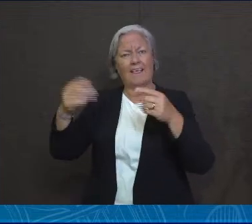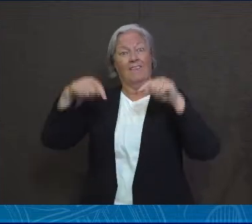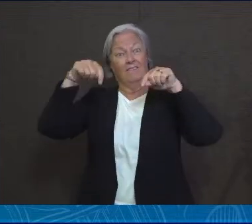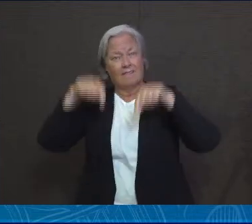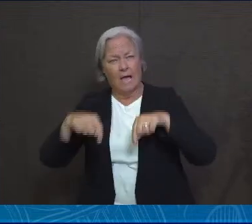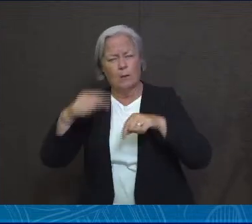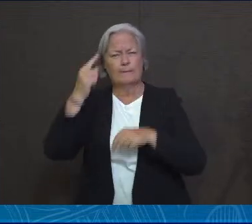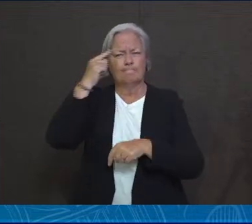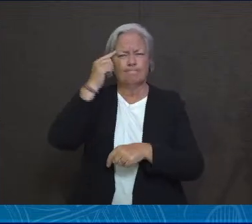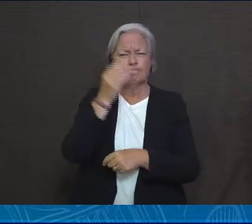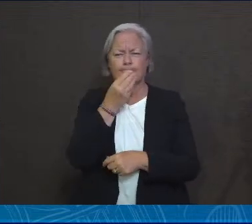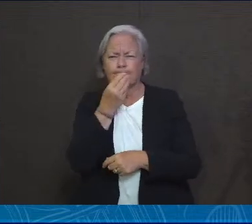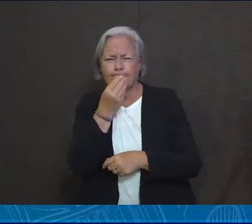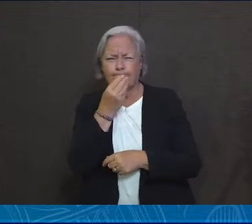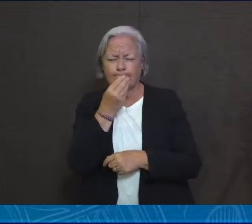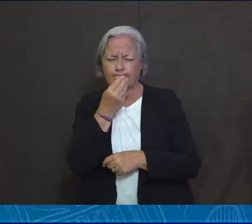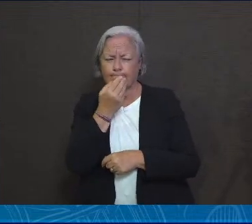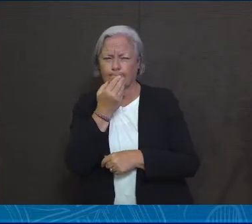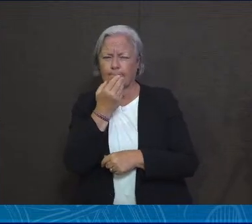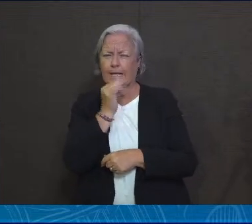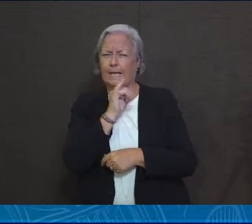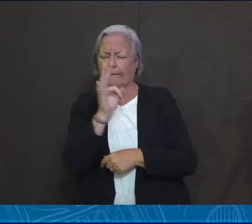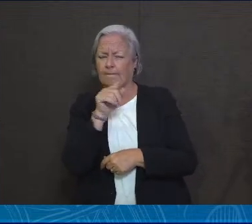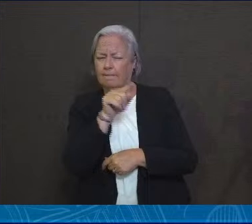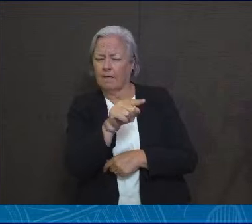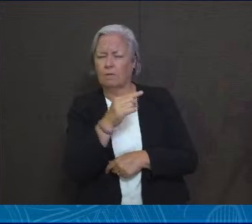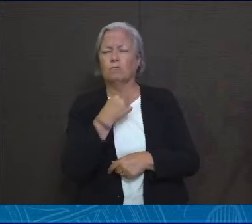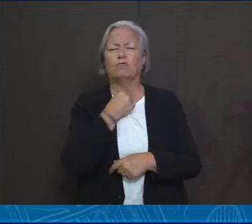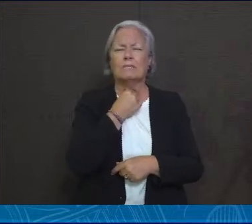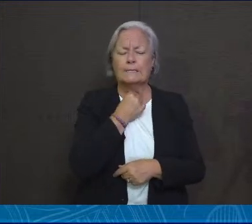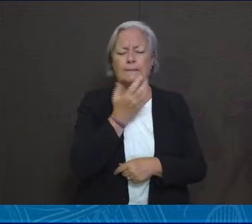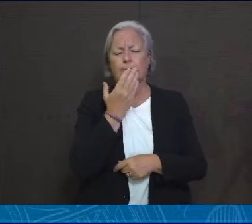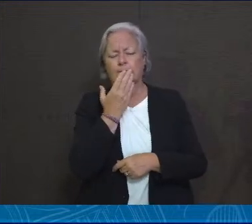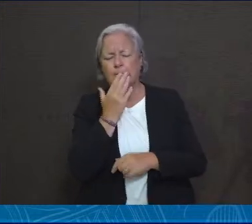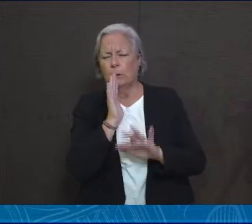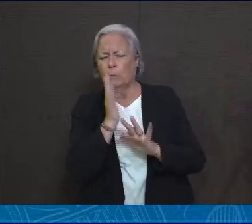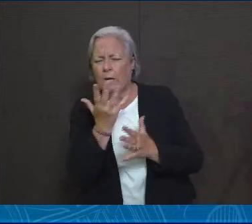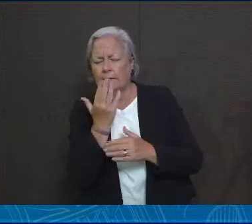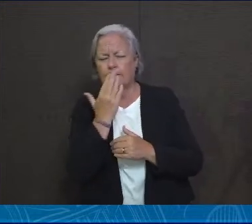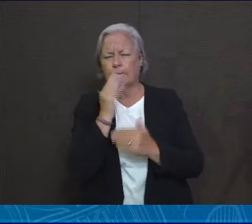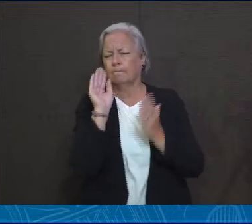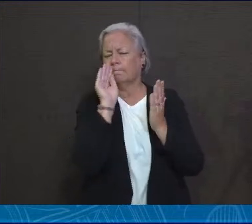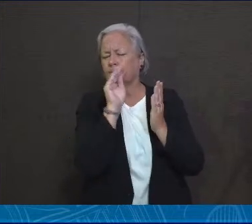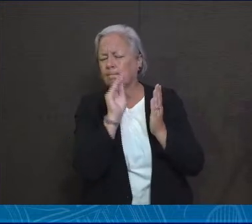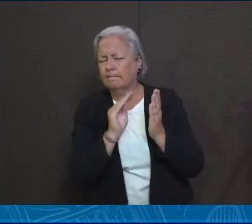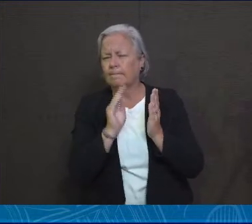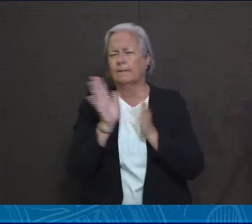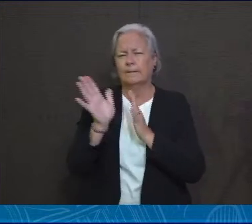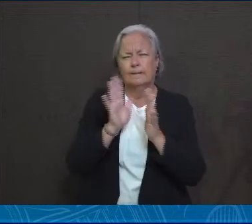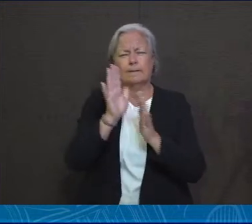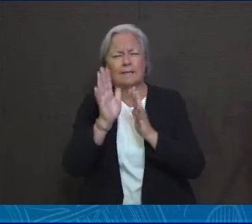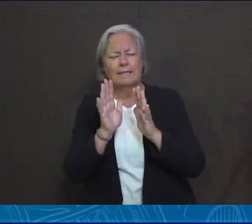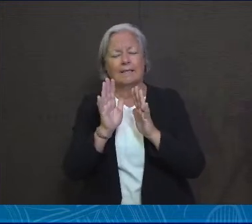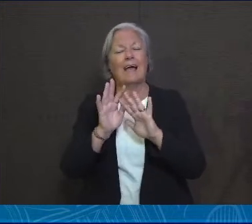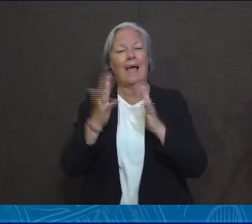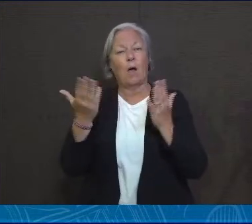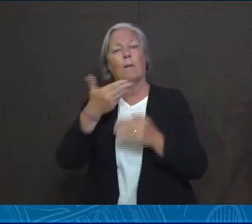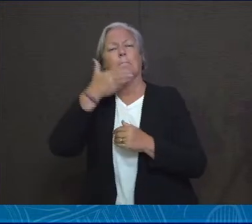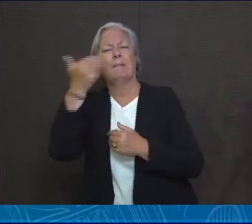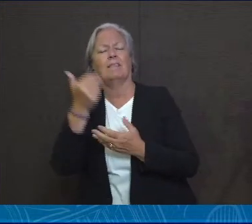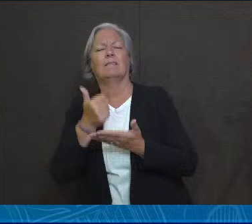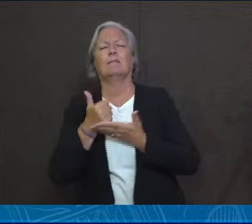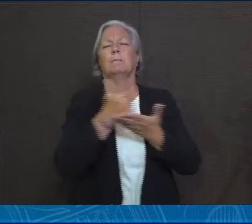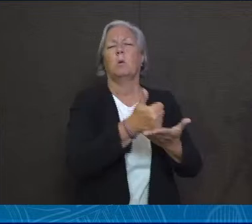looking at risk profiles and looking to partner and looking more into data and see how we can support in the future. So I suppose that's a bit of a